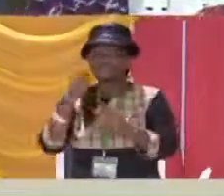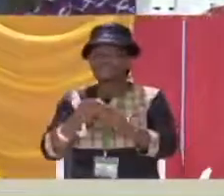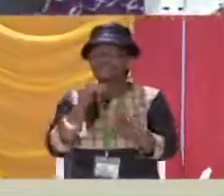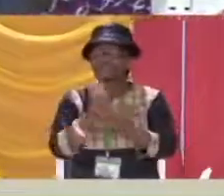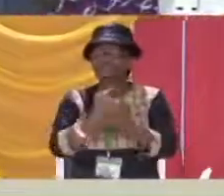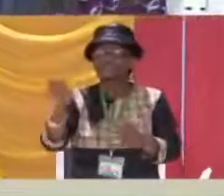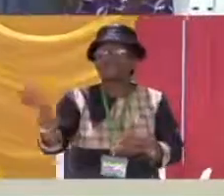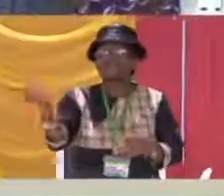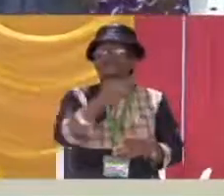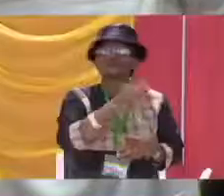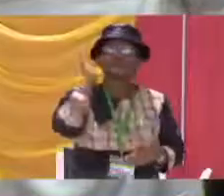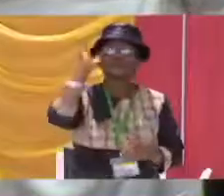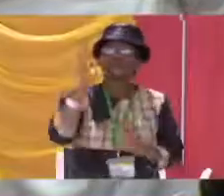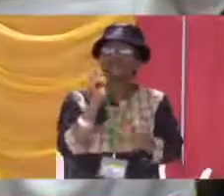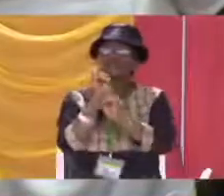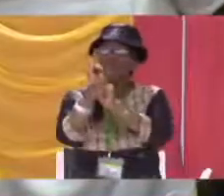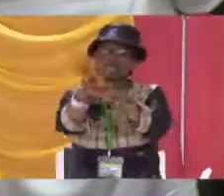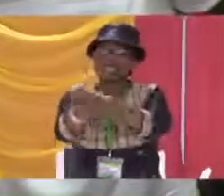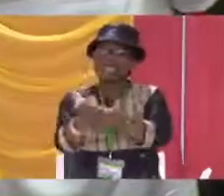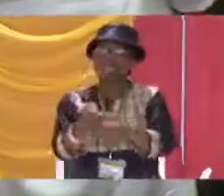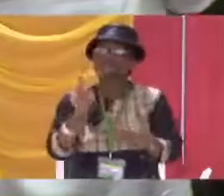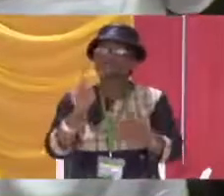You will be lending to nations.